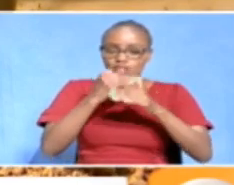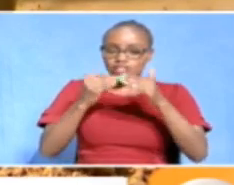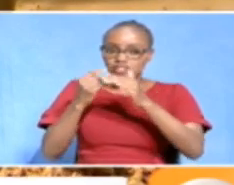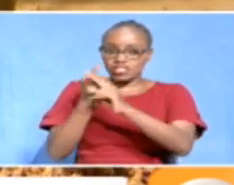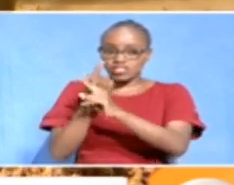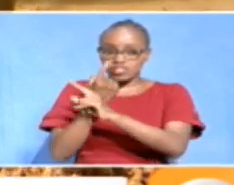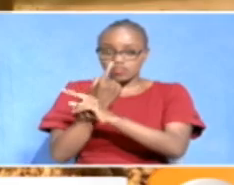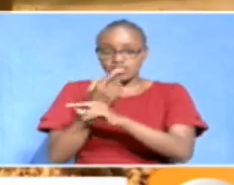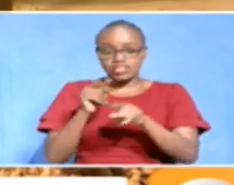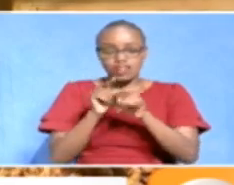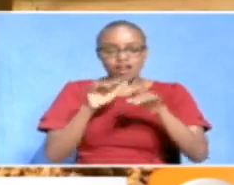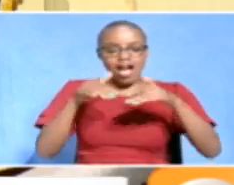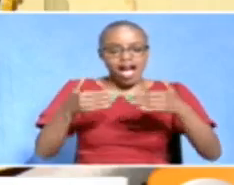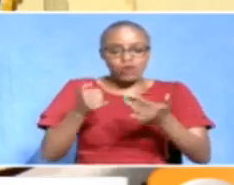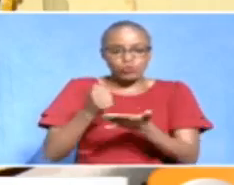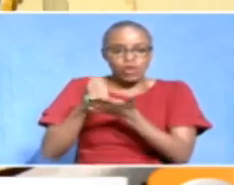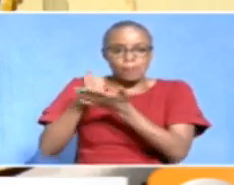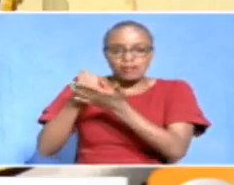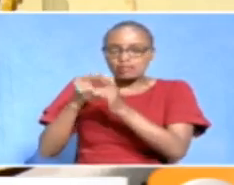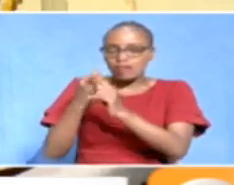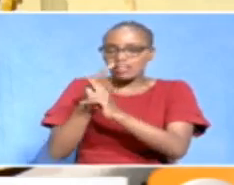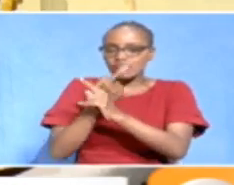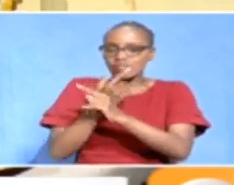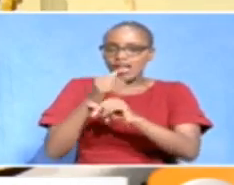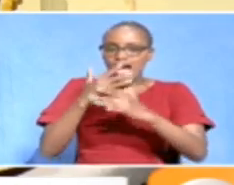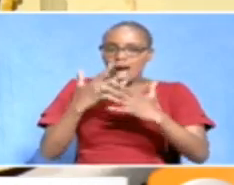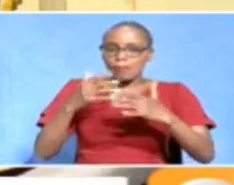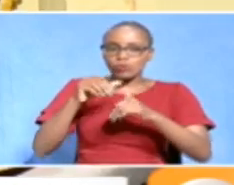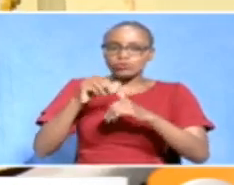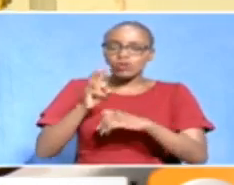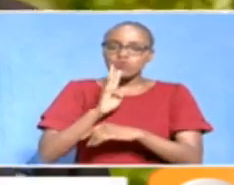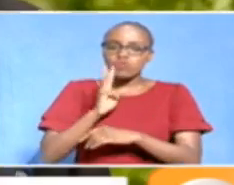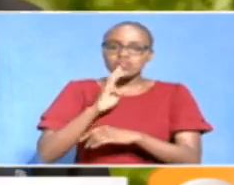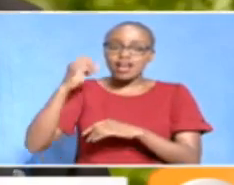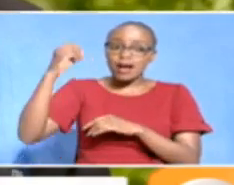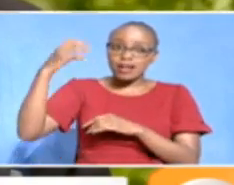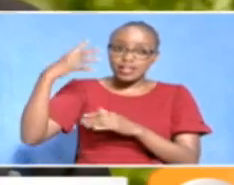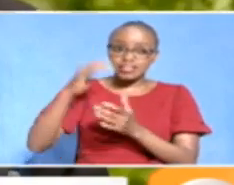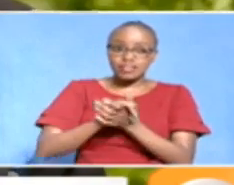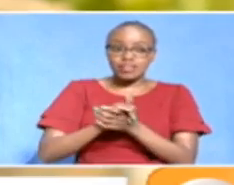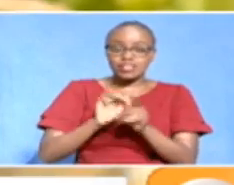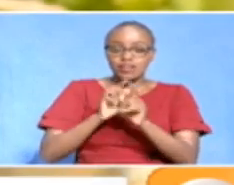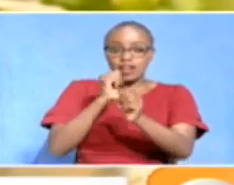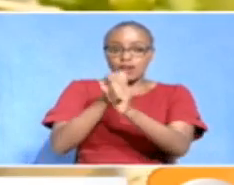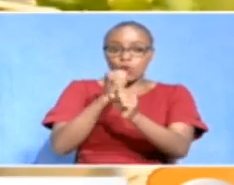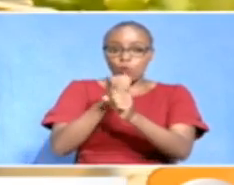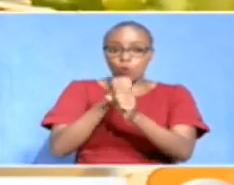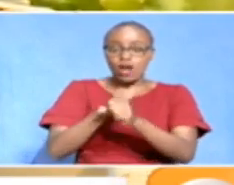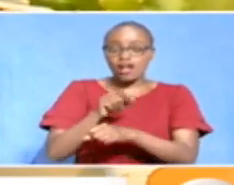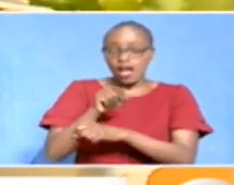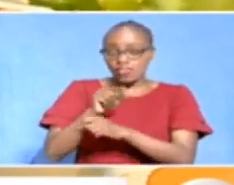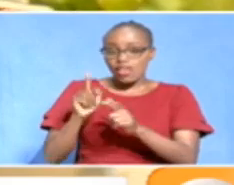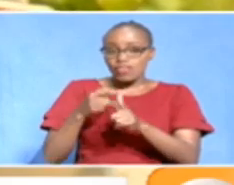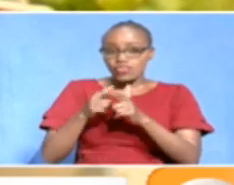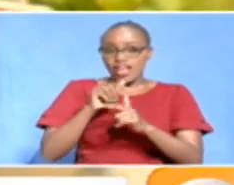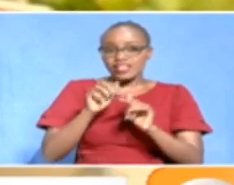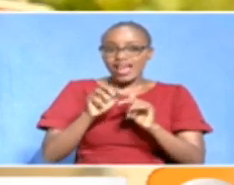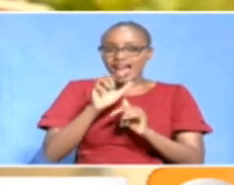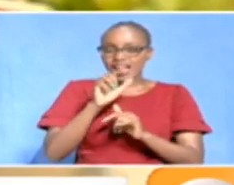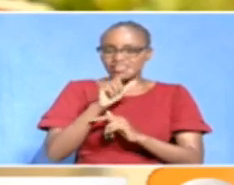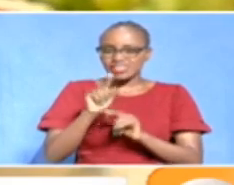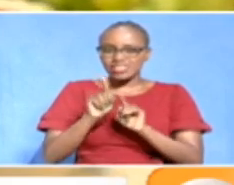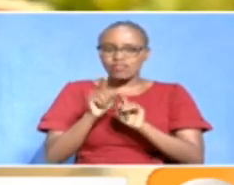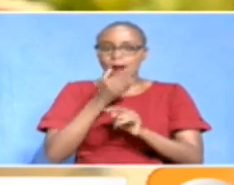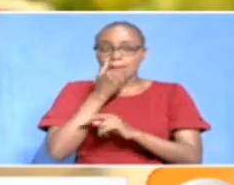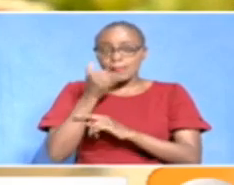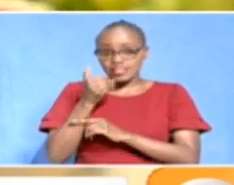structures, facilitation, things like water, electricity, and labor. The lettuce represents their best